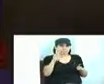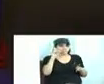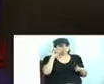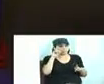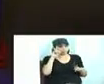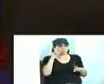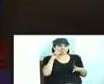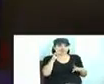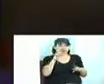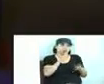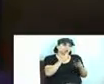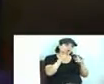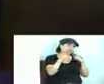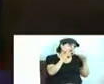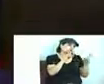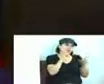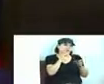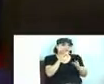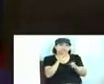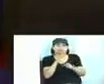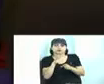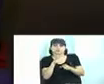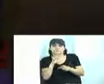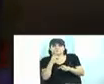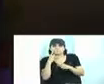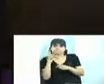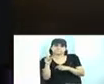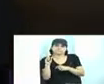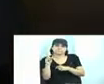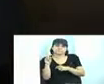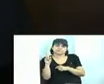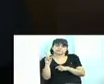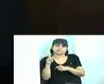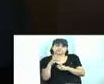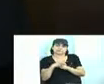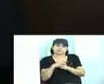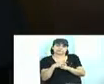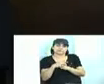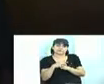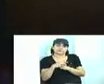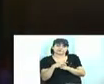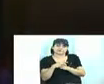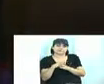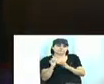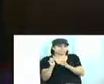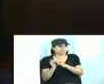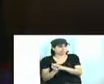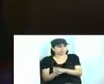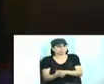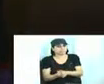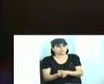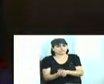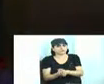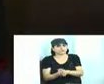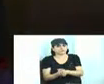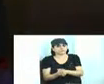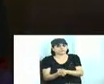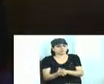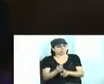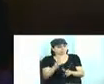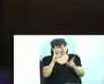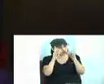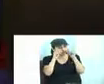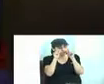success and lack of success of my peers, as I take that putter and I come with the downstroke, I completely close my eyes and